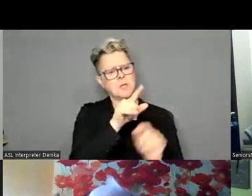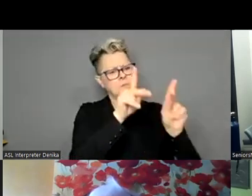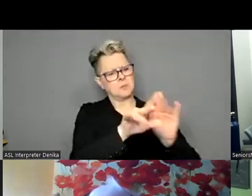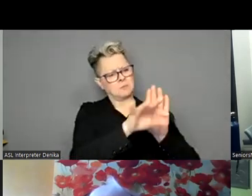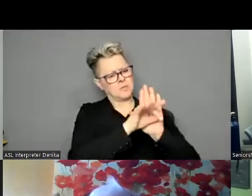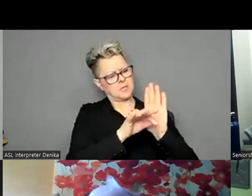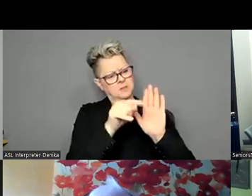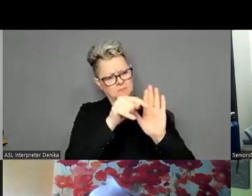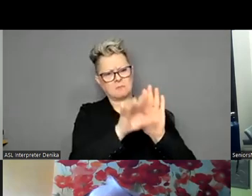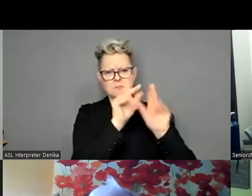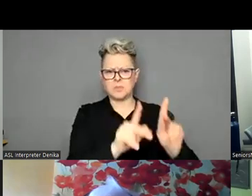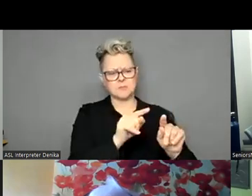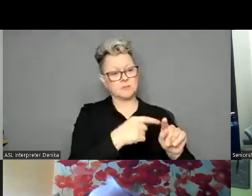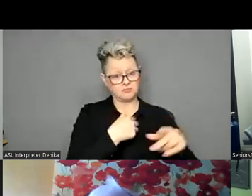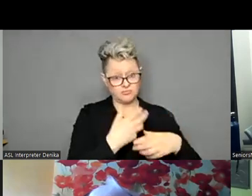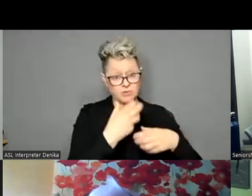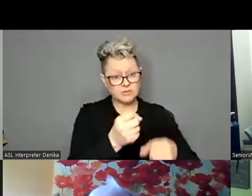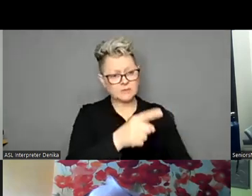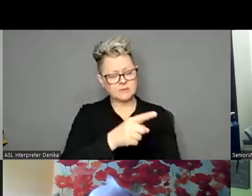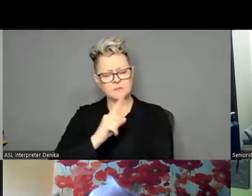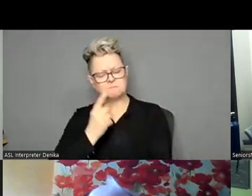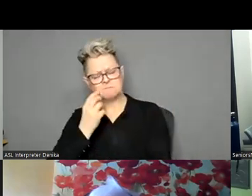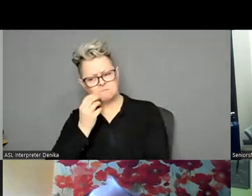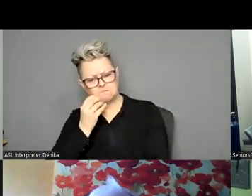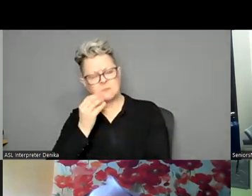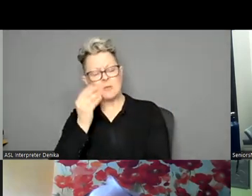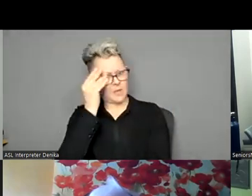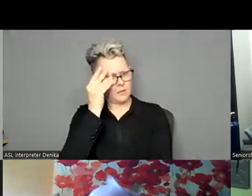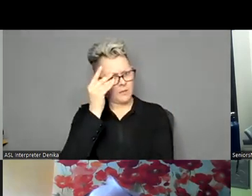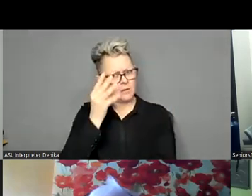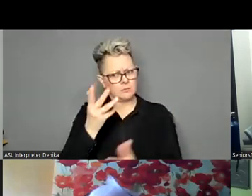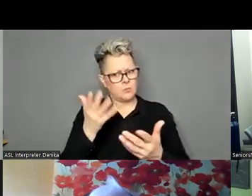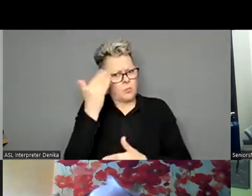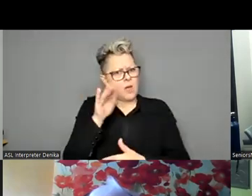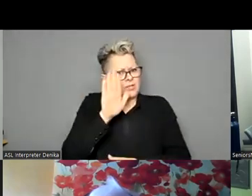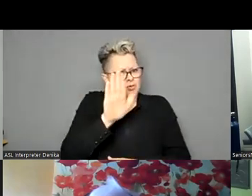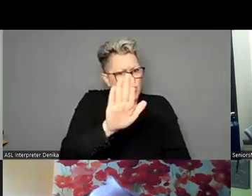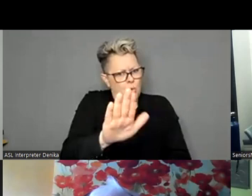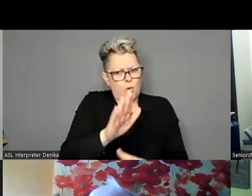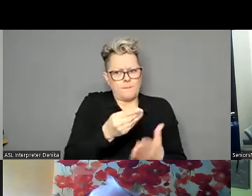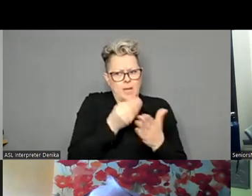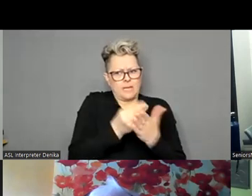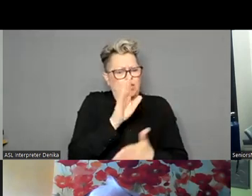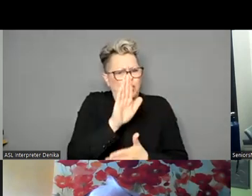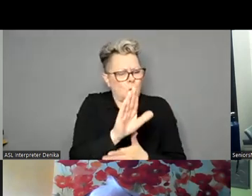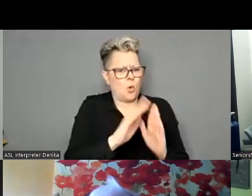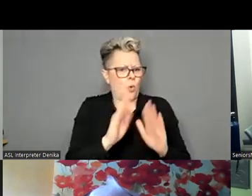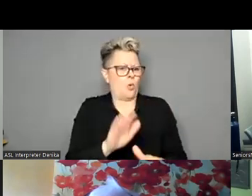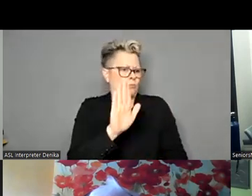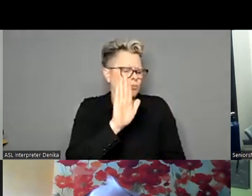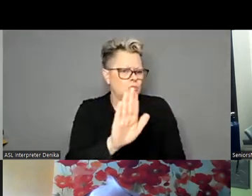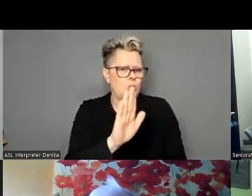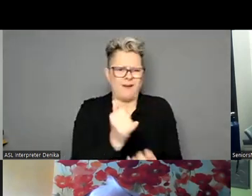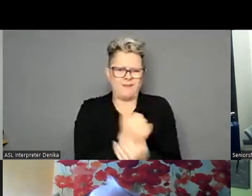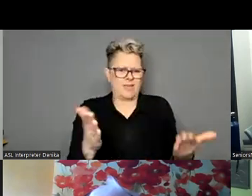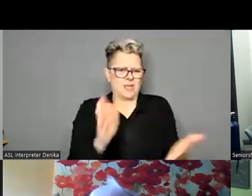this regard, because it's your property and you deserve to understand what's happening and why.